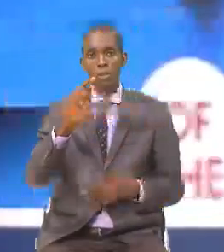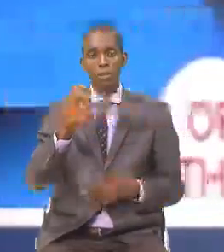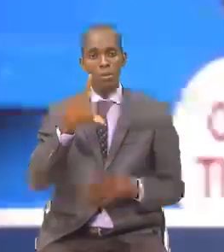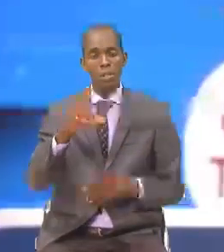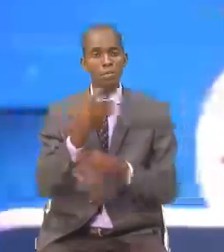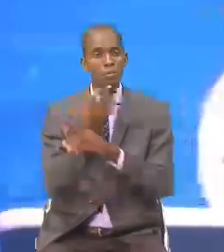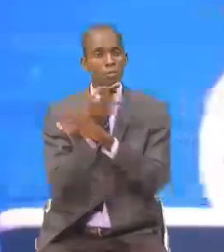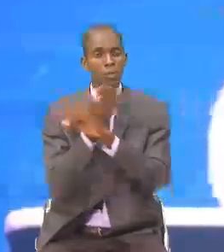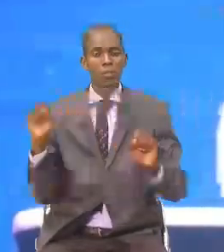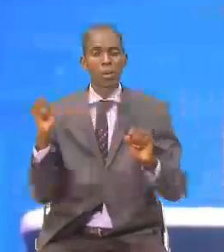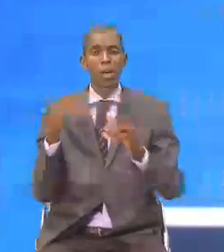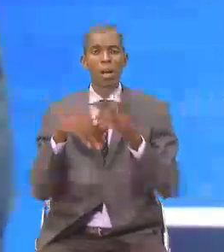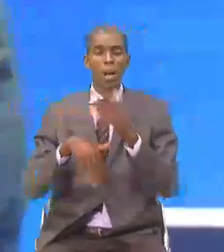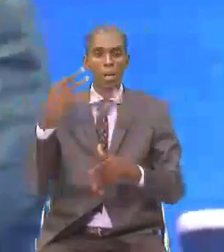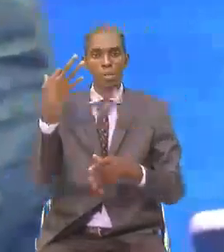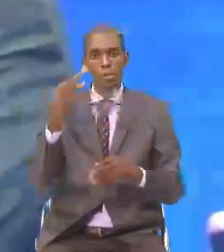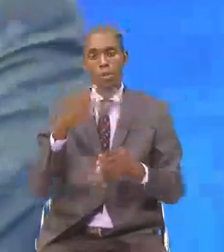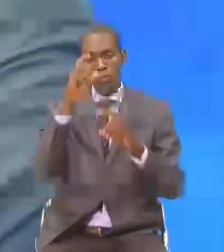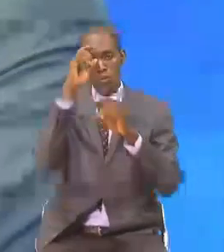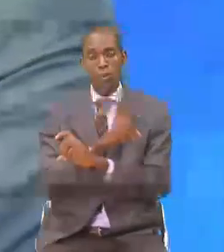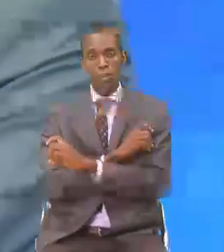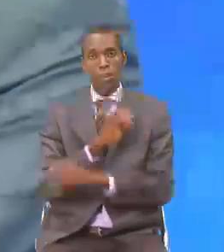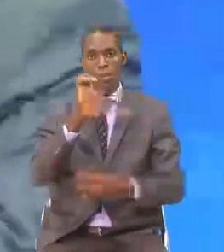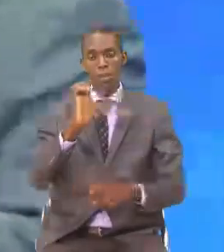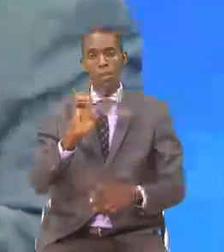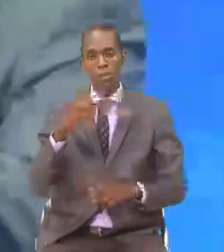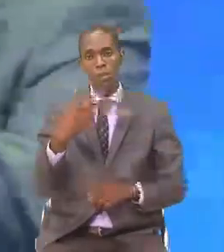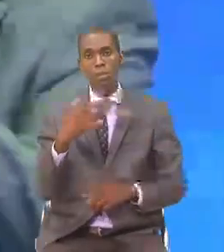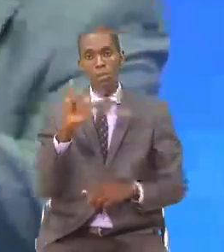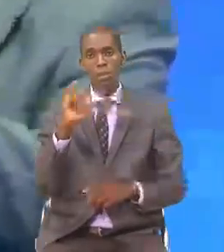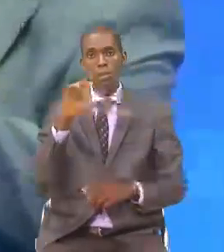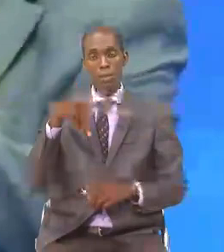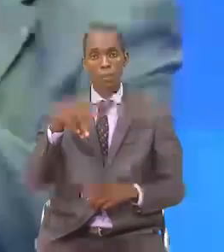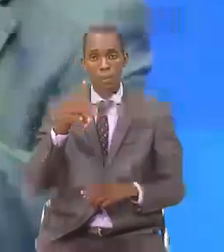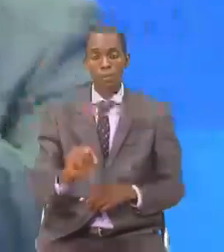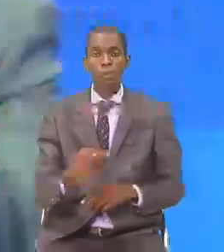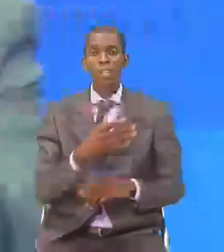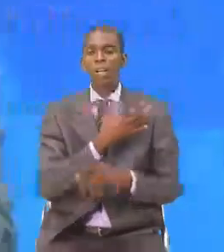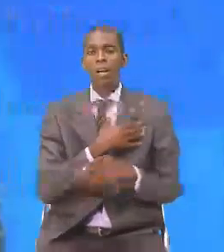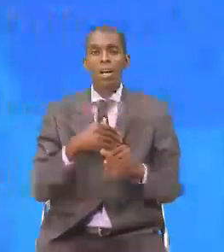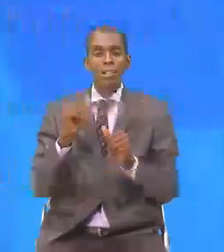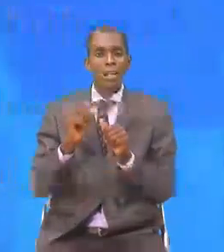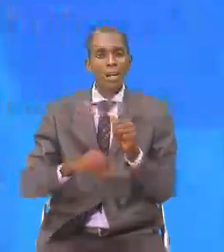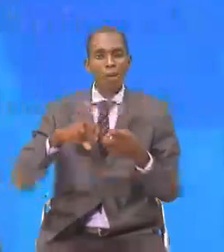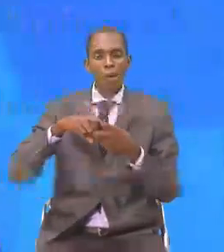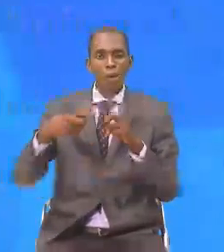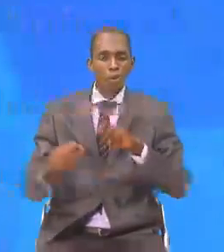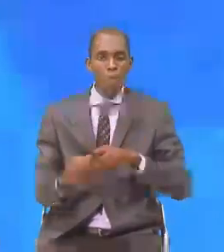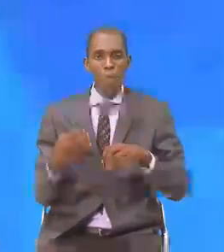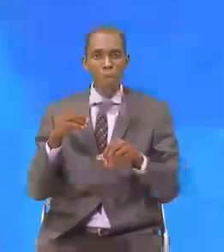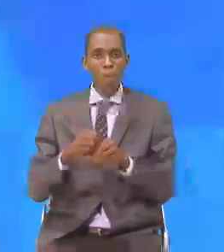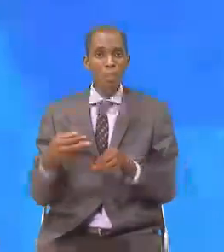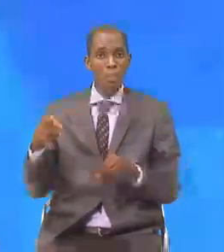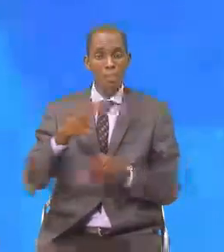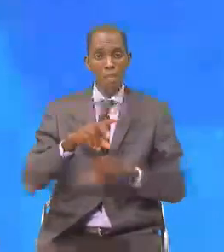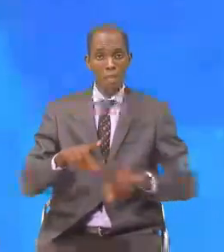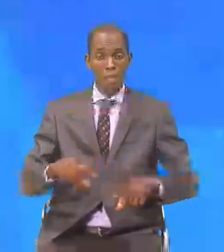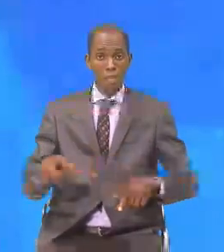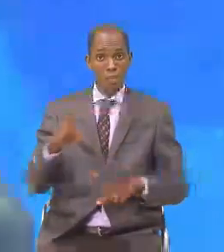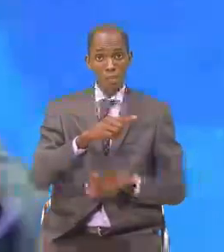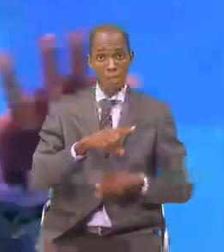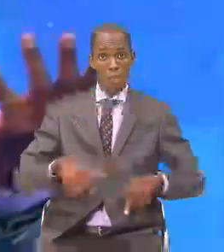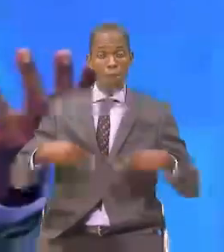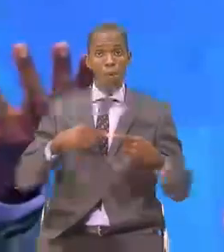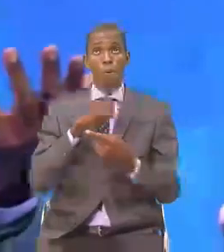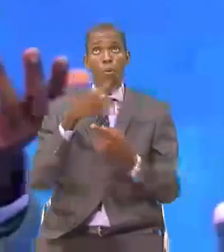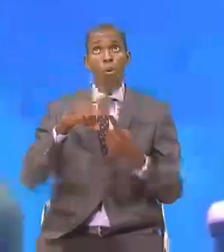of Israel. They were delivered out of Egypt. He was merciful unto those people of old, and